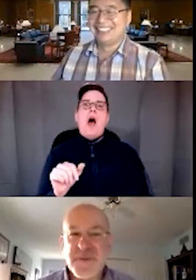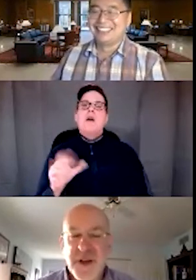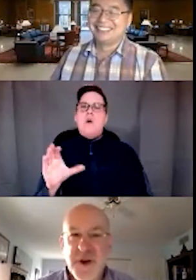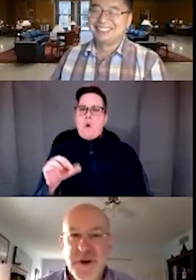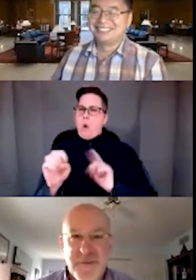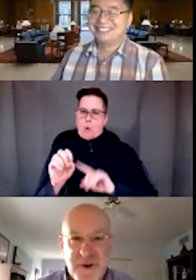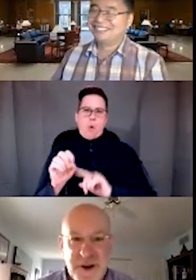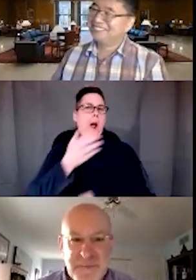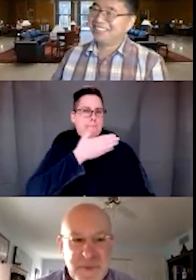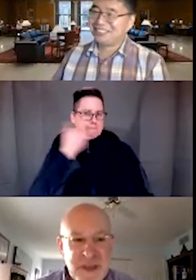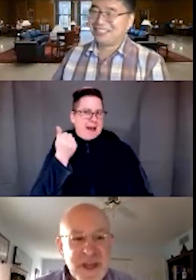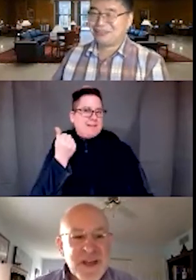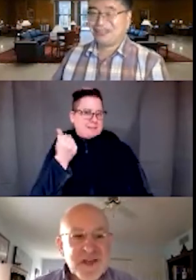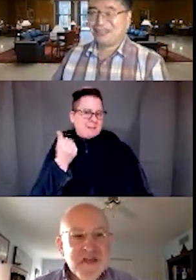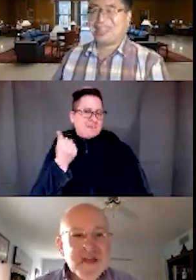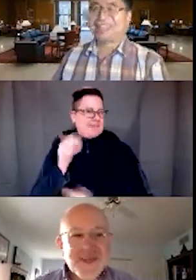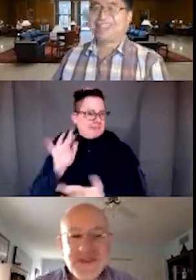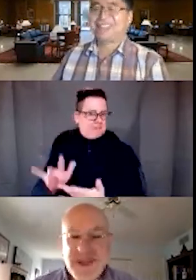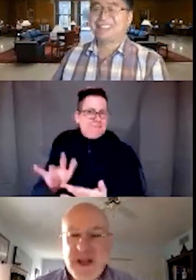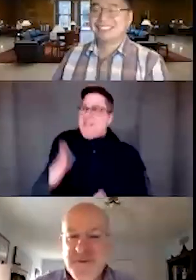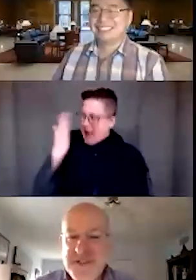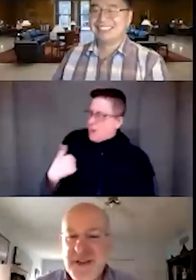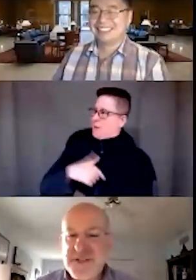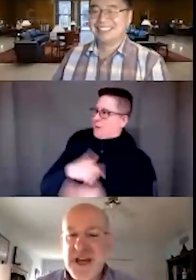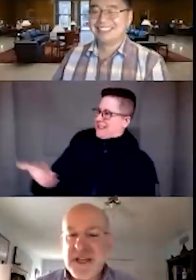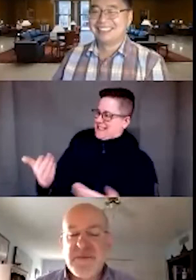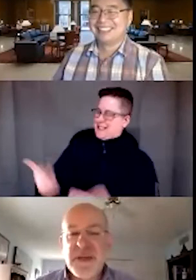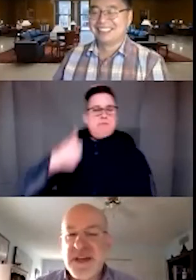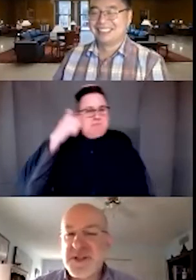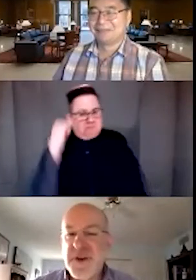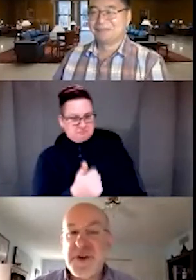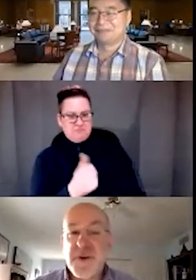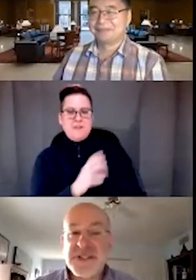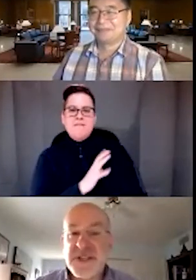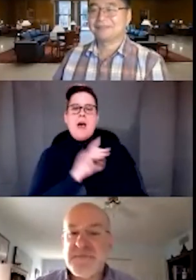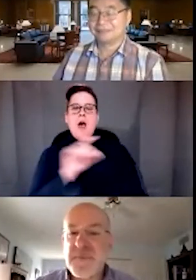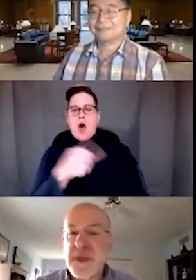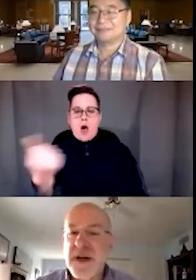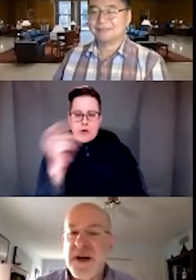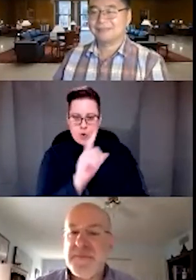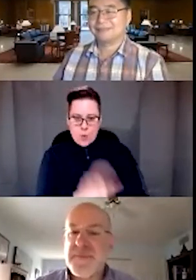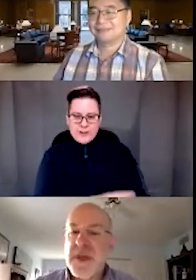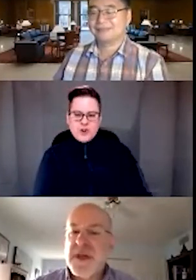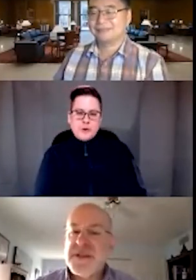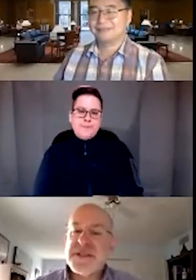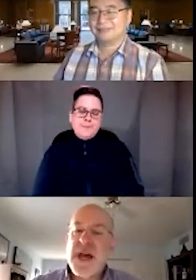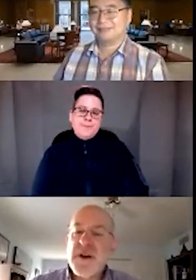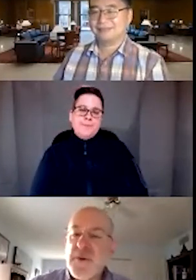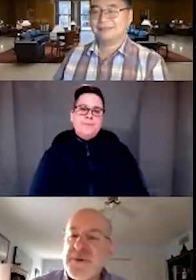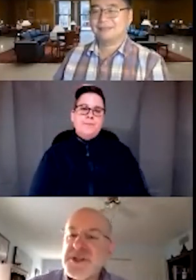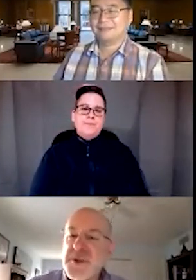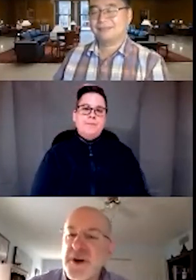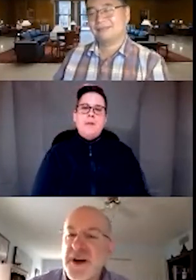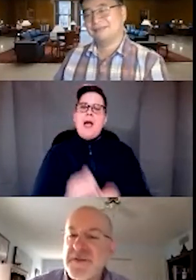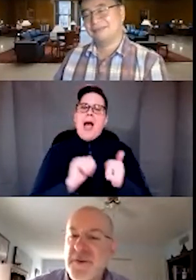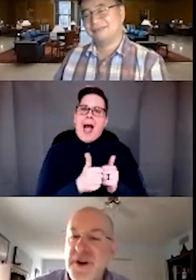best way to go by far. That's why we exist. So now we've established that. Let me ask you another question. This is, how can we